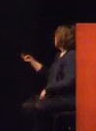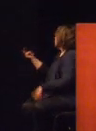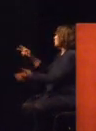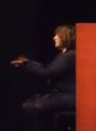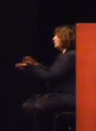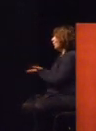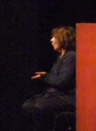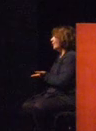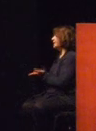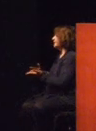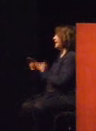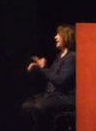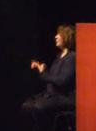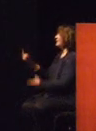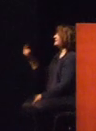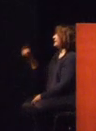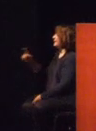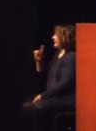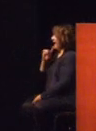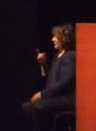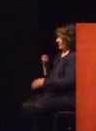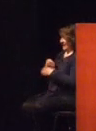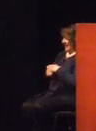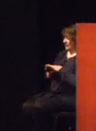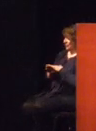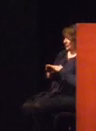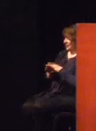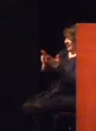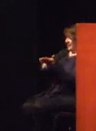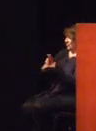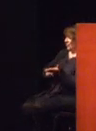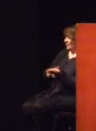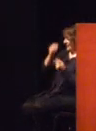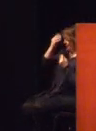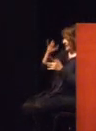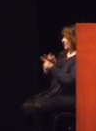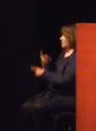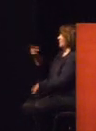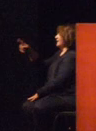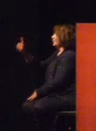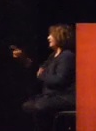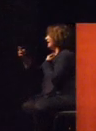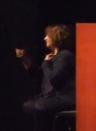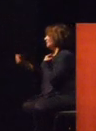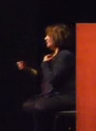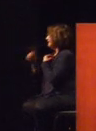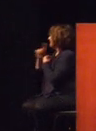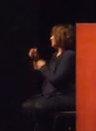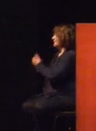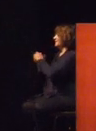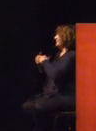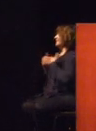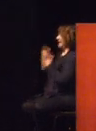and when someone actually enters enrollment data from one of the high schools, that it's really hard to have a very